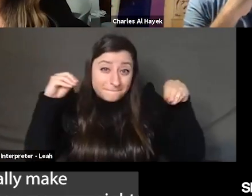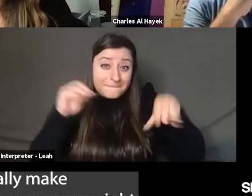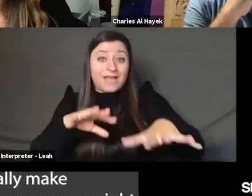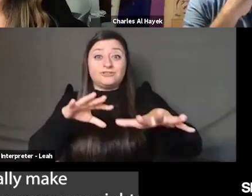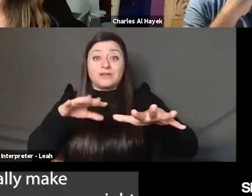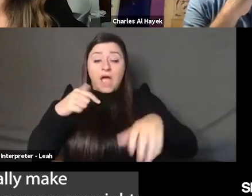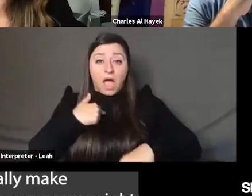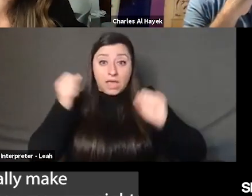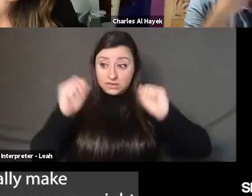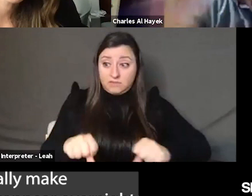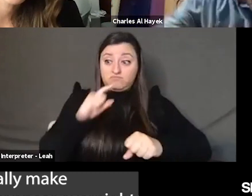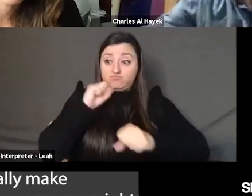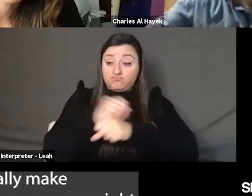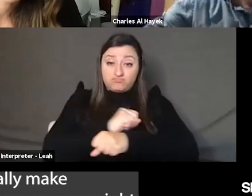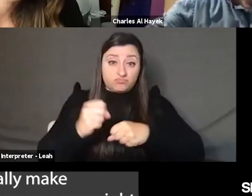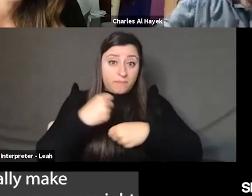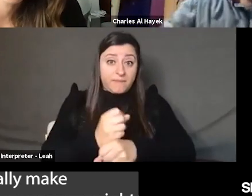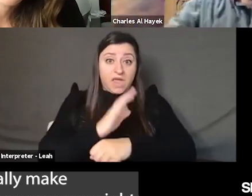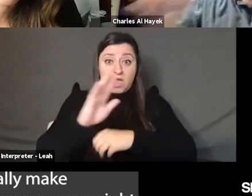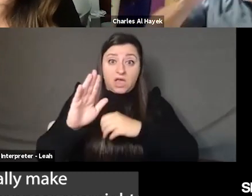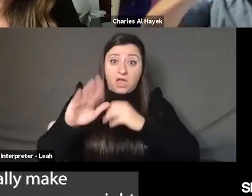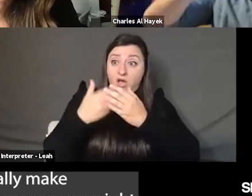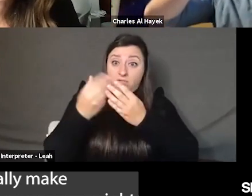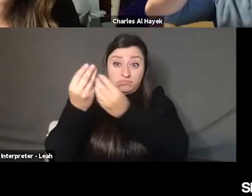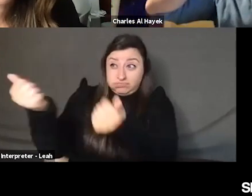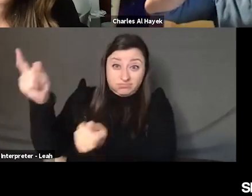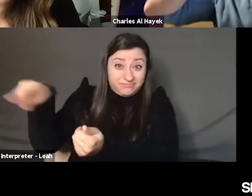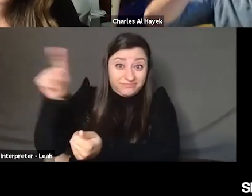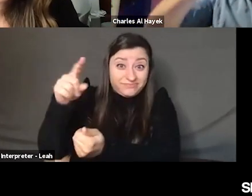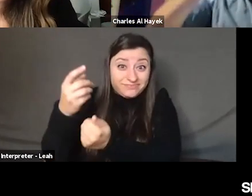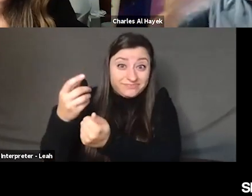I'm able to actually make all of the oligarchs disappear overnight,